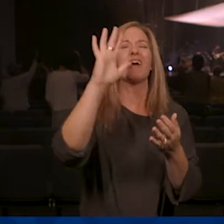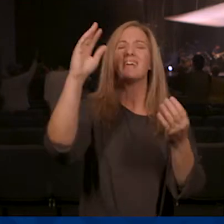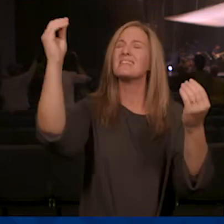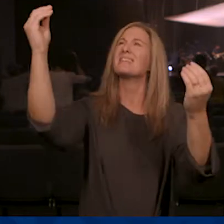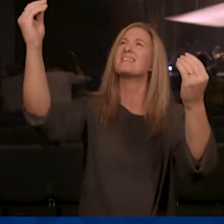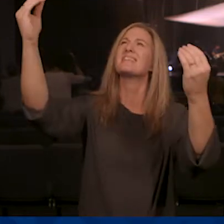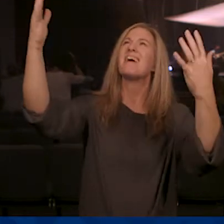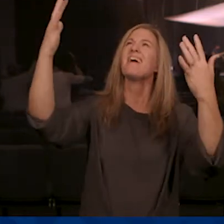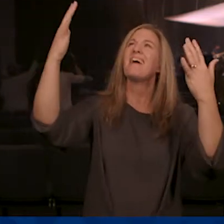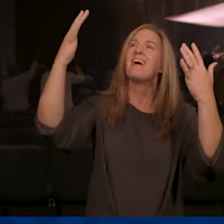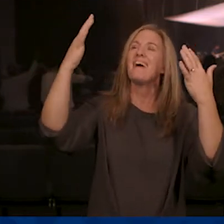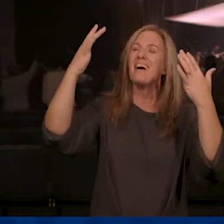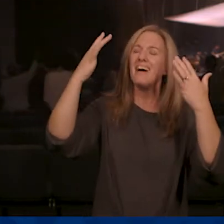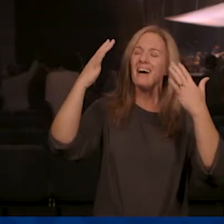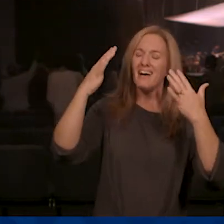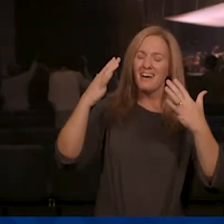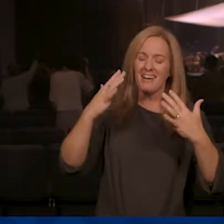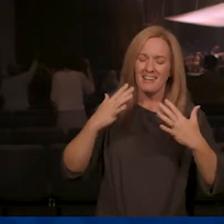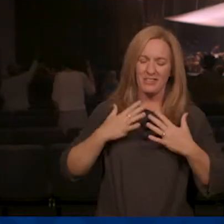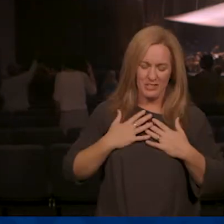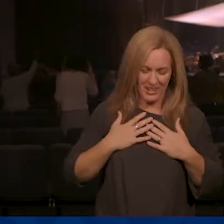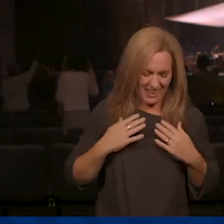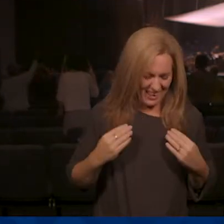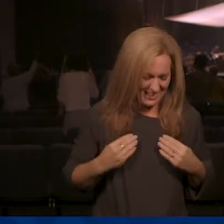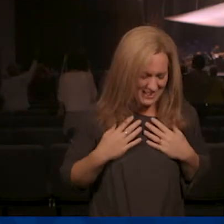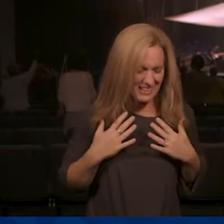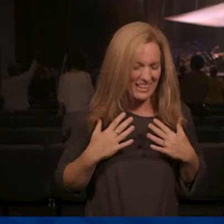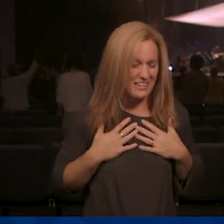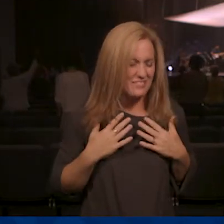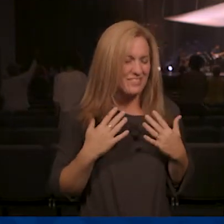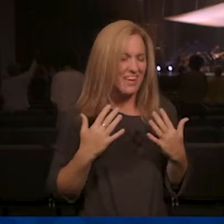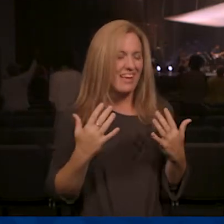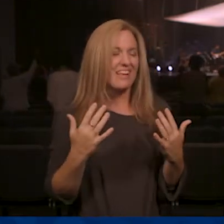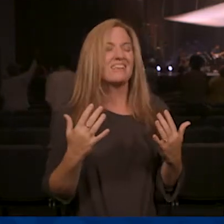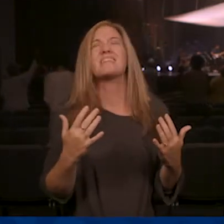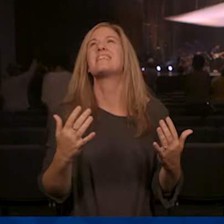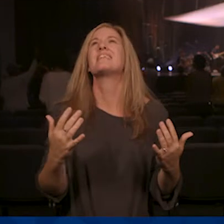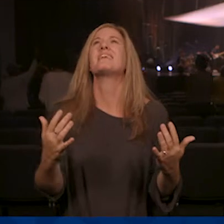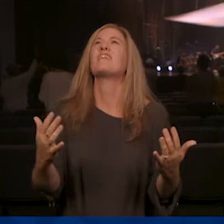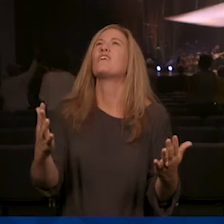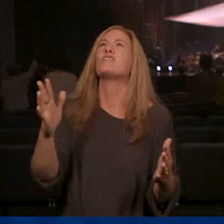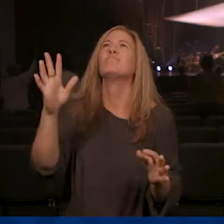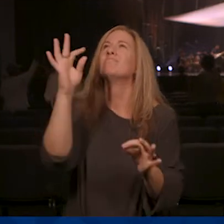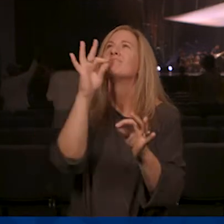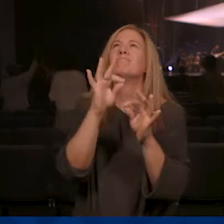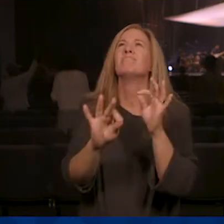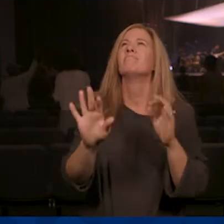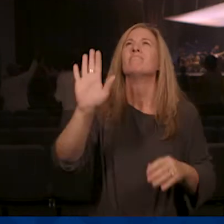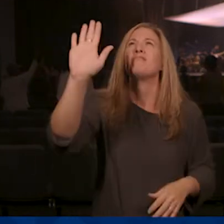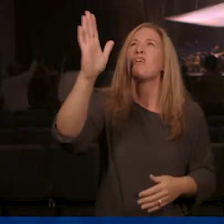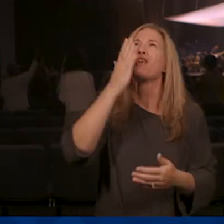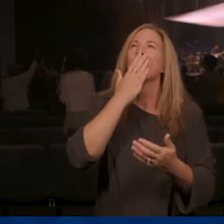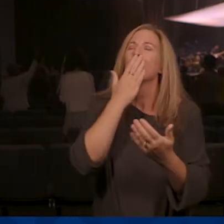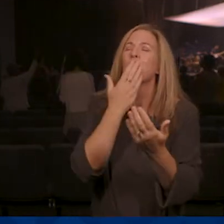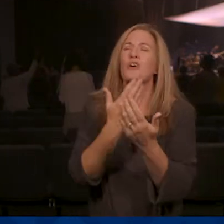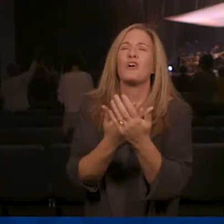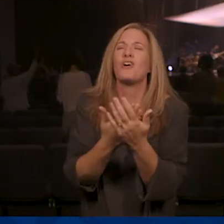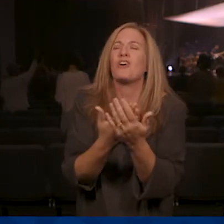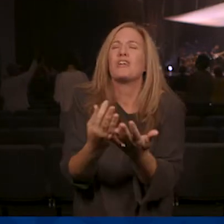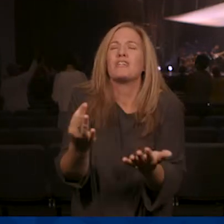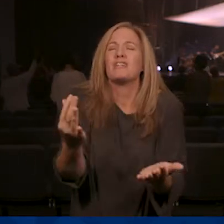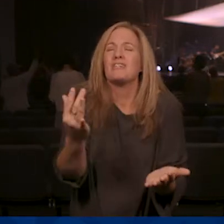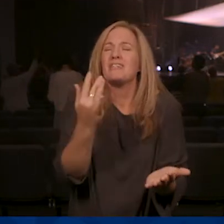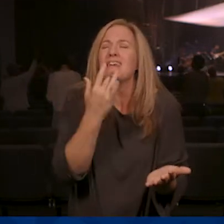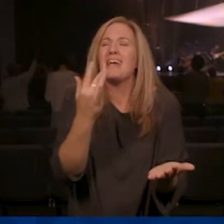on us. If you would just give us a glimpse of